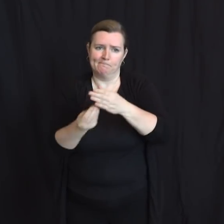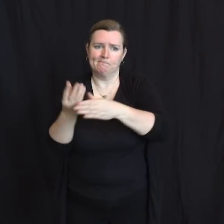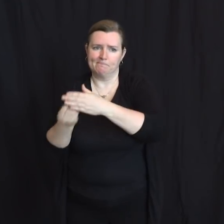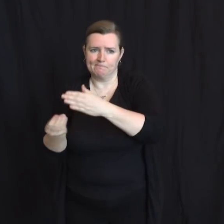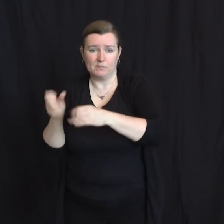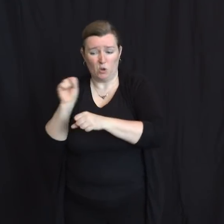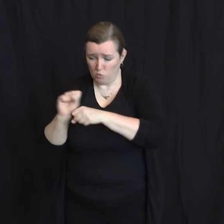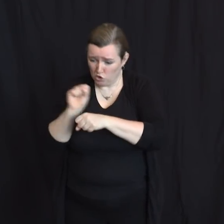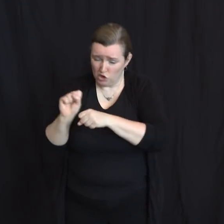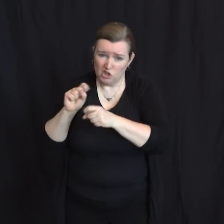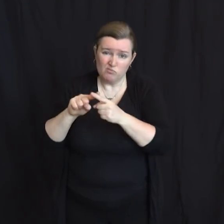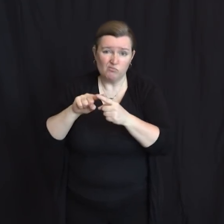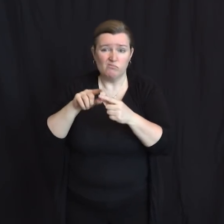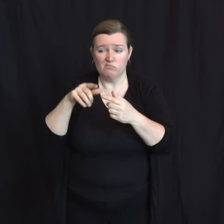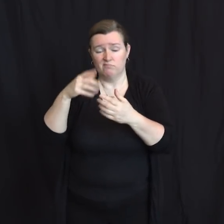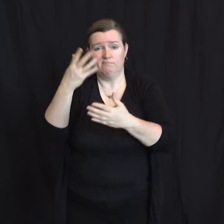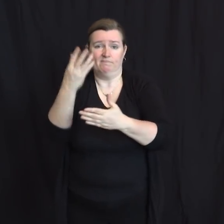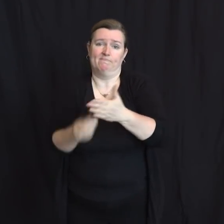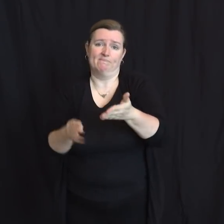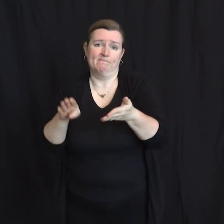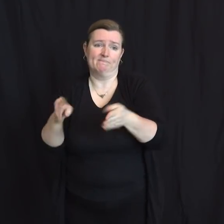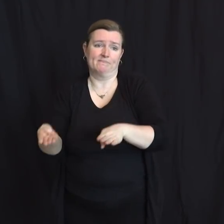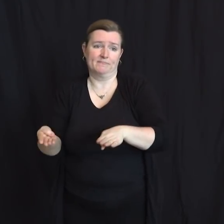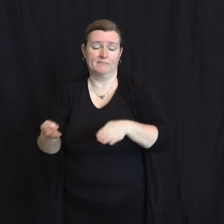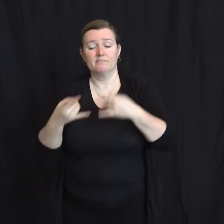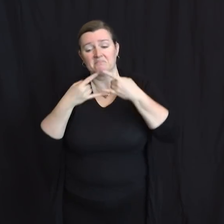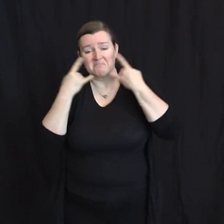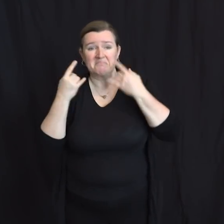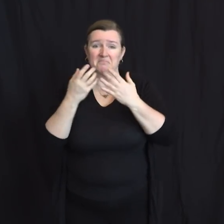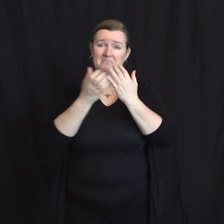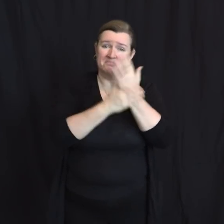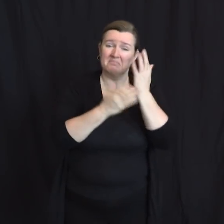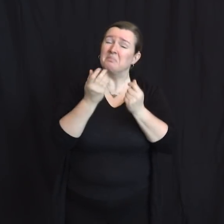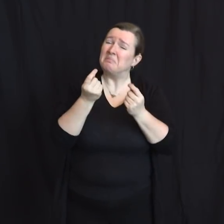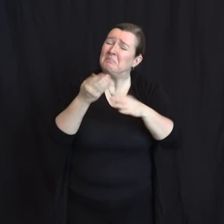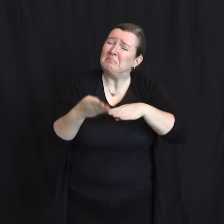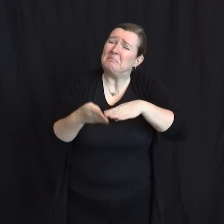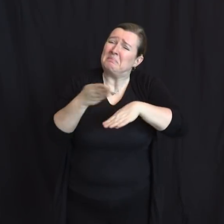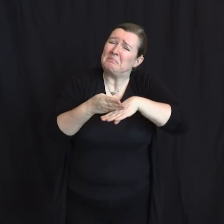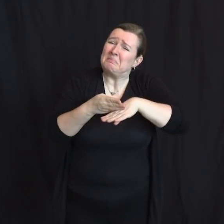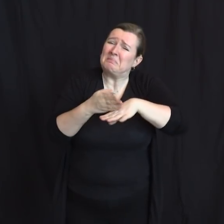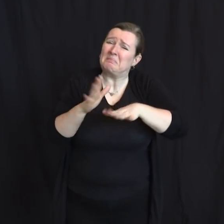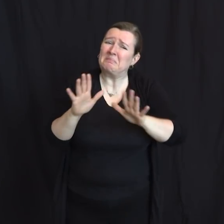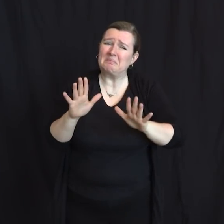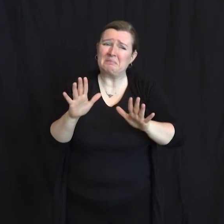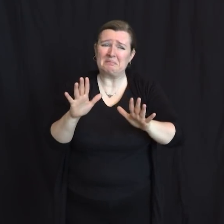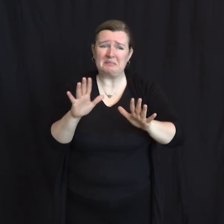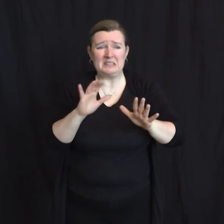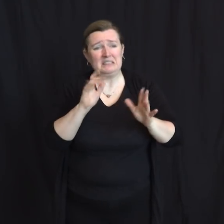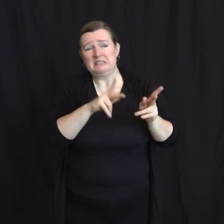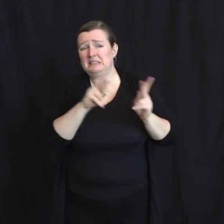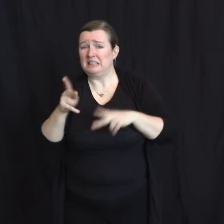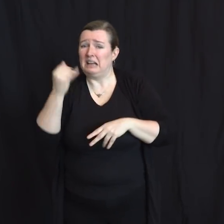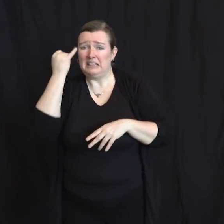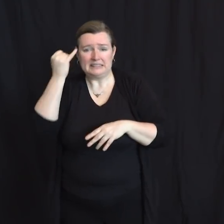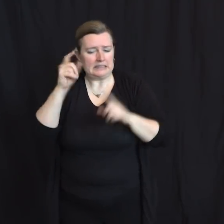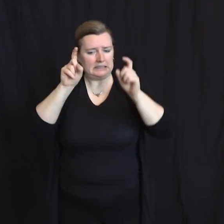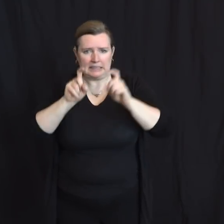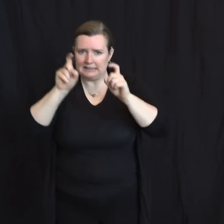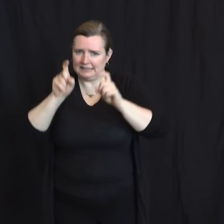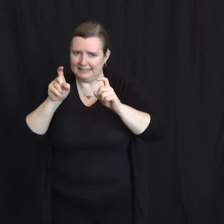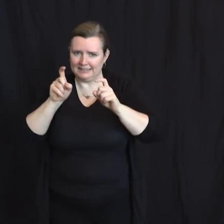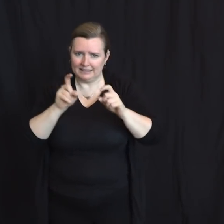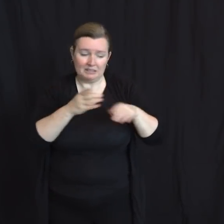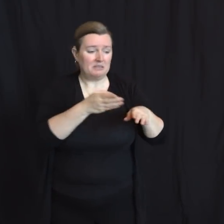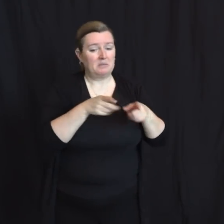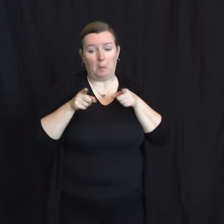We've made a lot of progress on PPE, particularly, this is a little bit like testing. We were not in this business 7 or 8